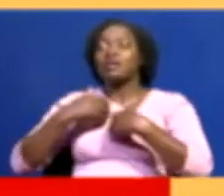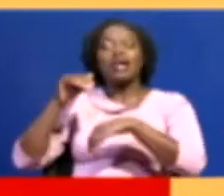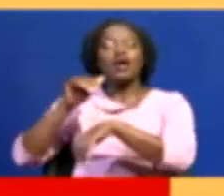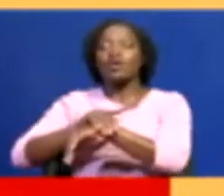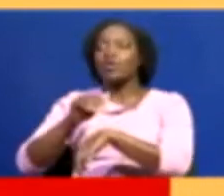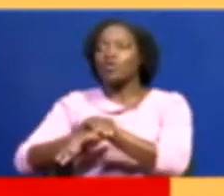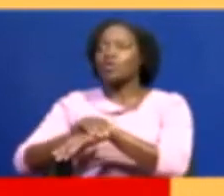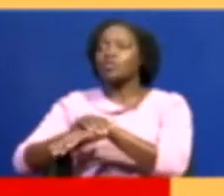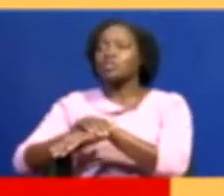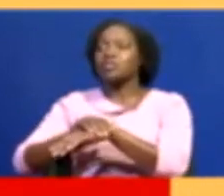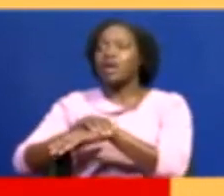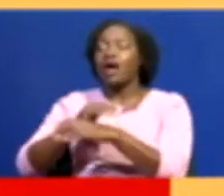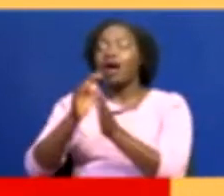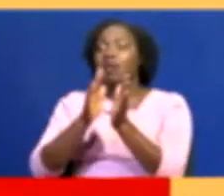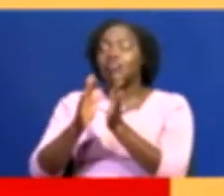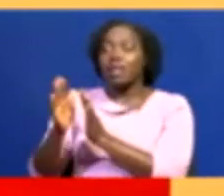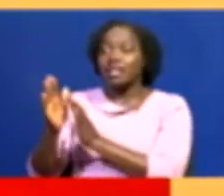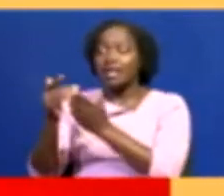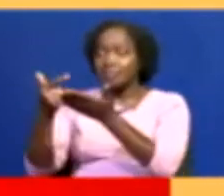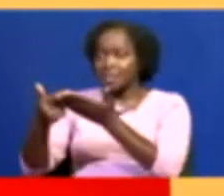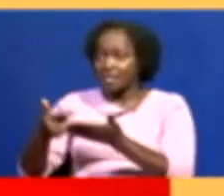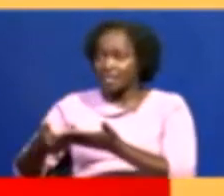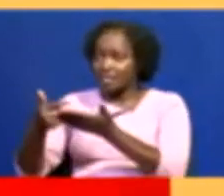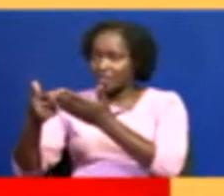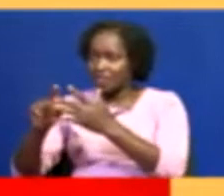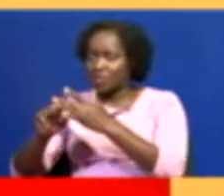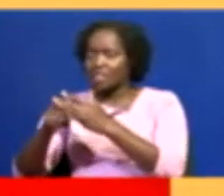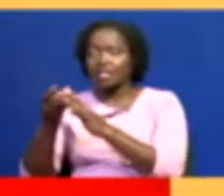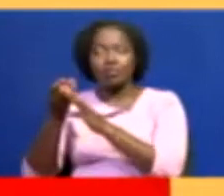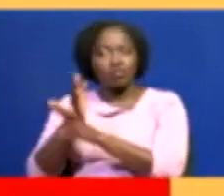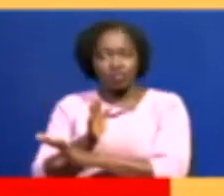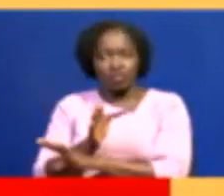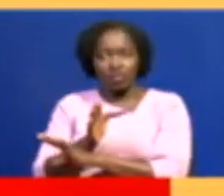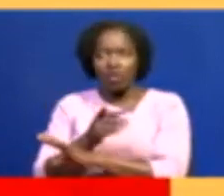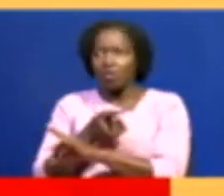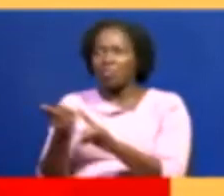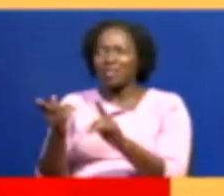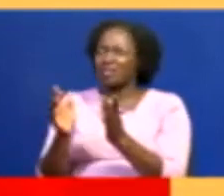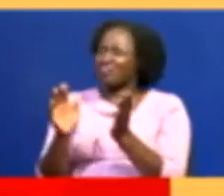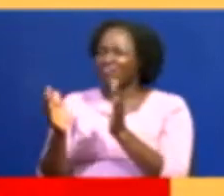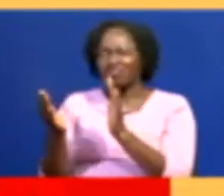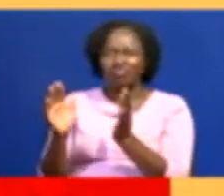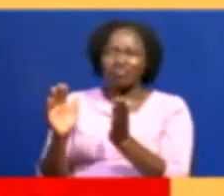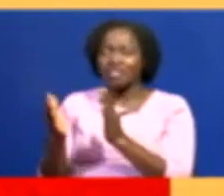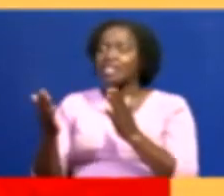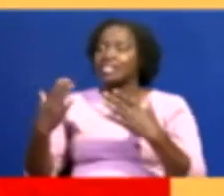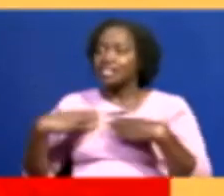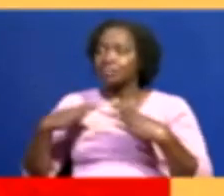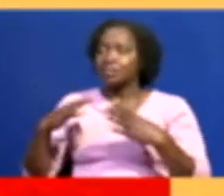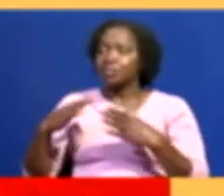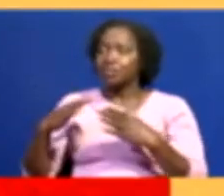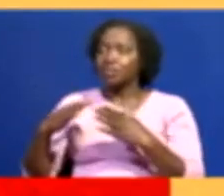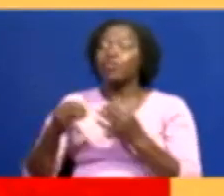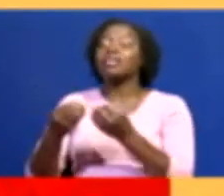good initiative, uh-huh, the dialogue we had initiated before. But it seemed that the people who assigned